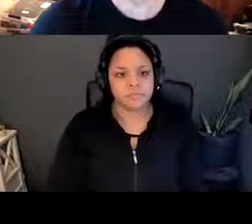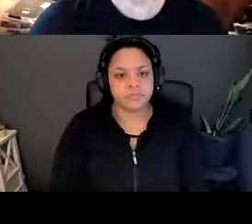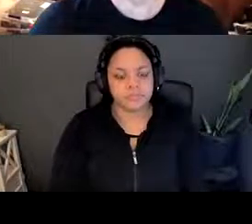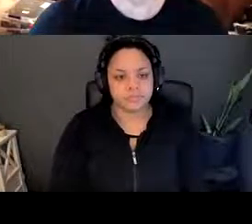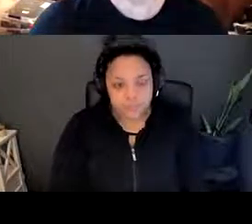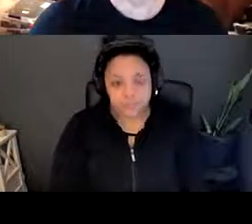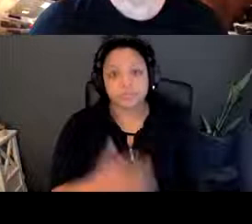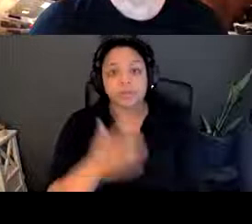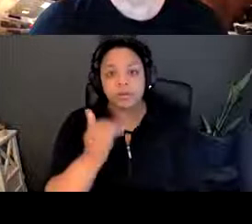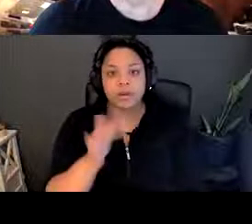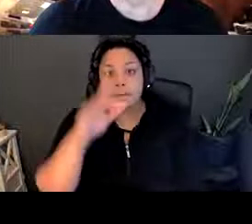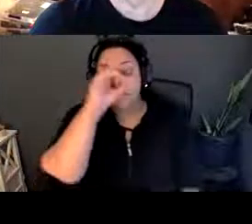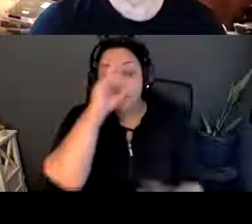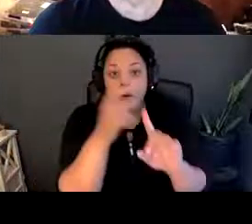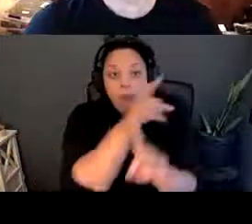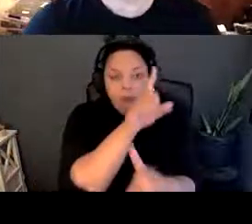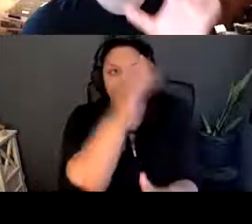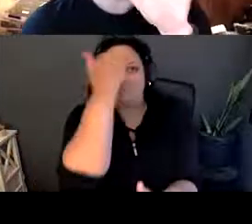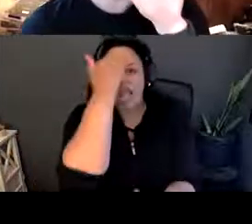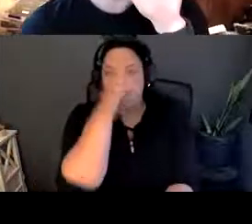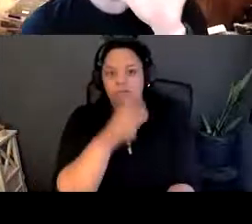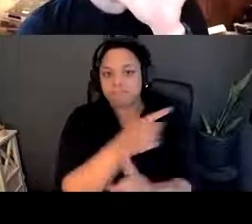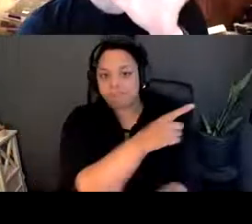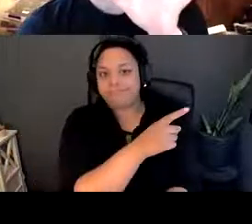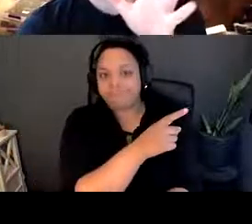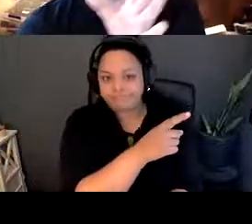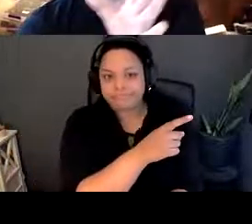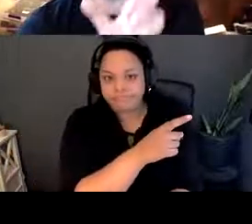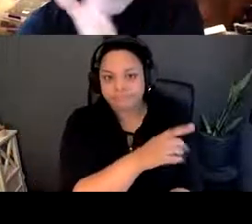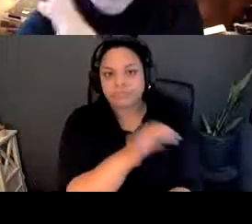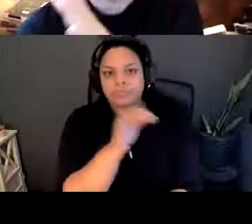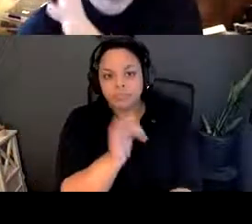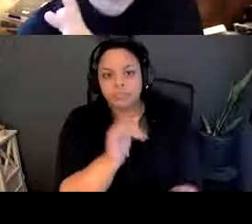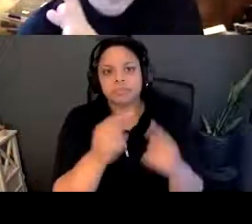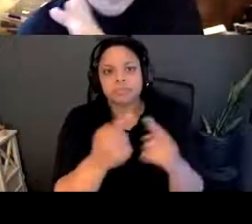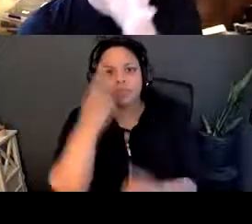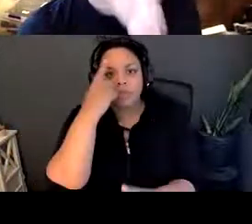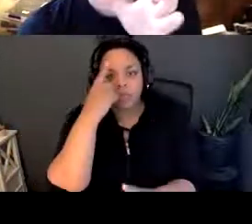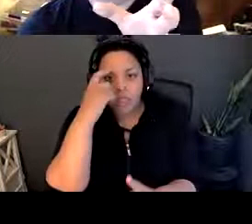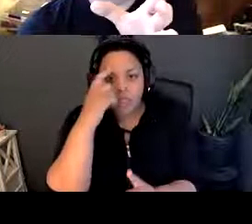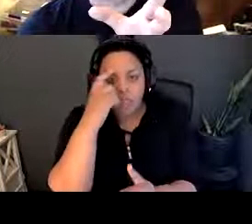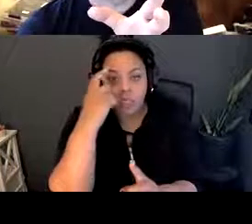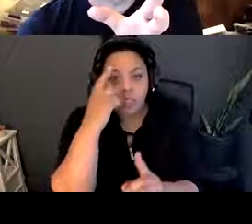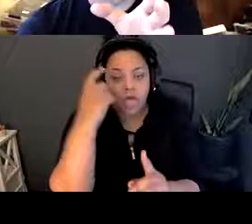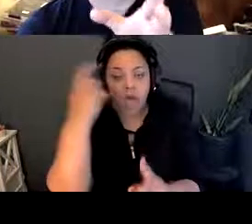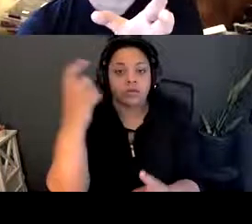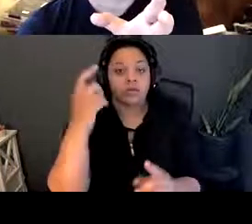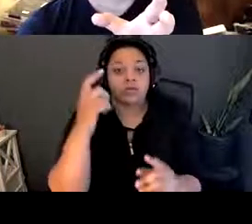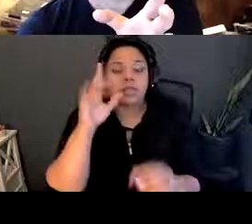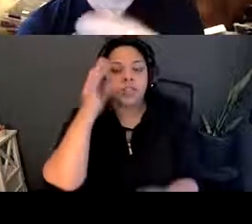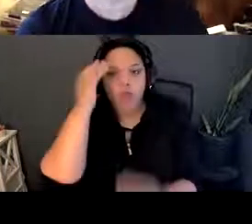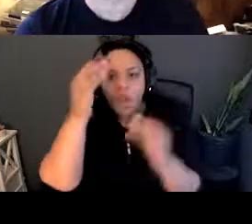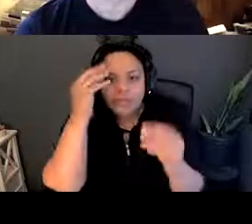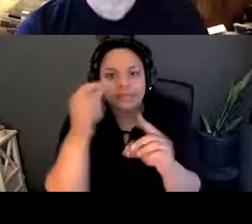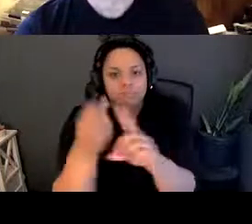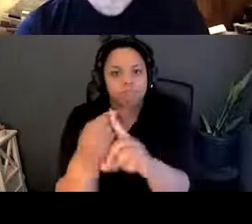being aware of mind wandering. So this is kind of the moments when your thoughts actually wander from whatever it is you're supposed to be focusing on.